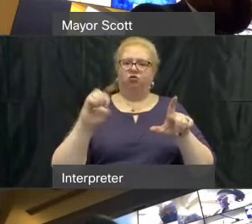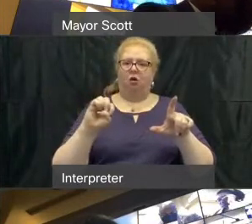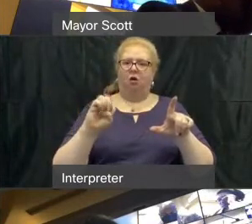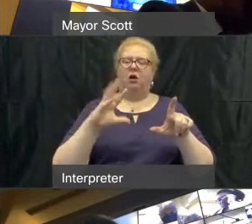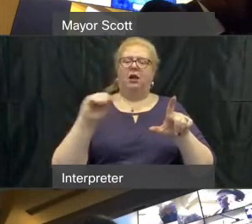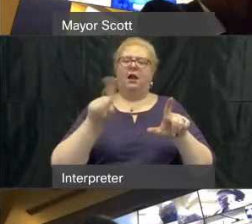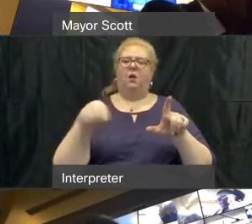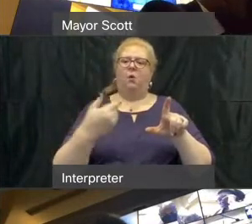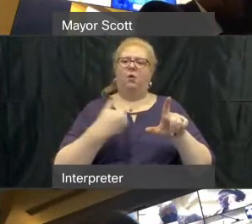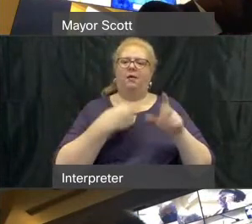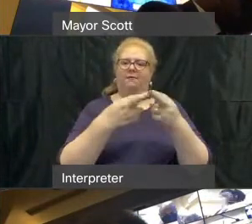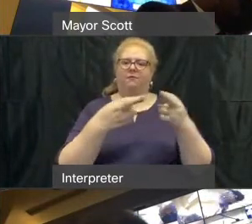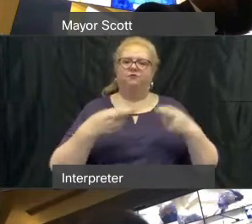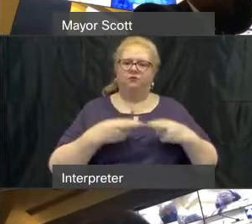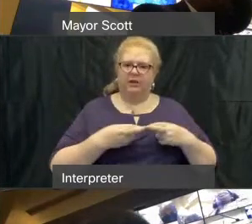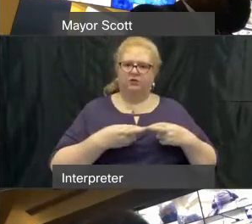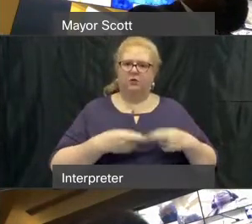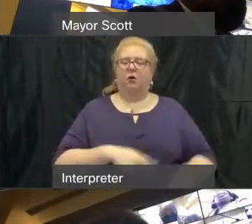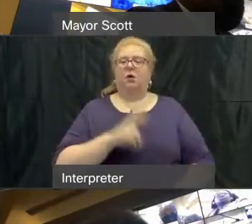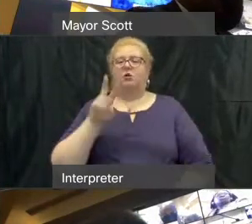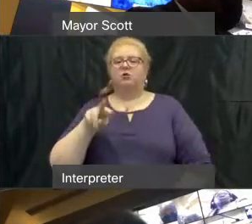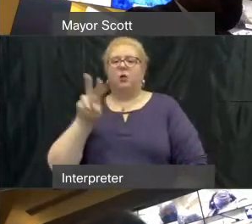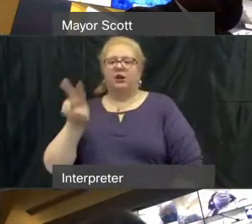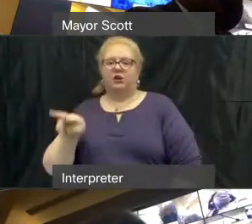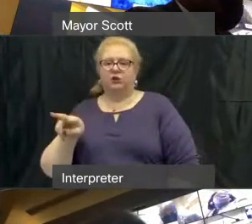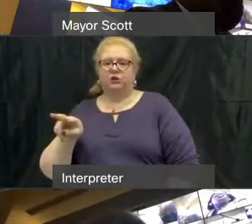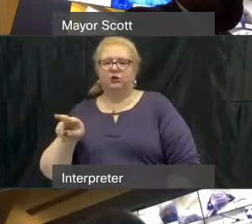to fire Mr. Moore and Mr.